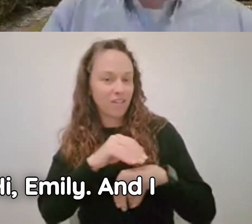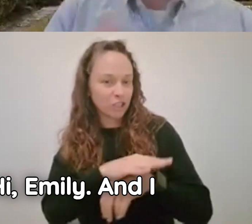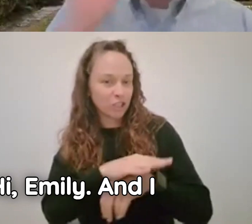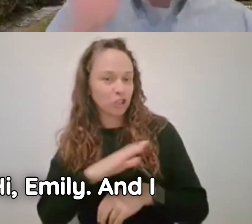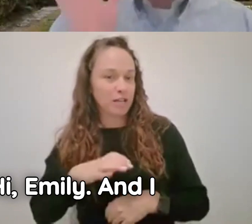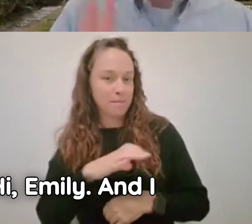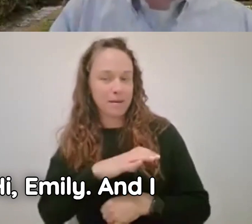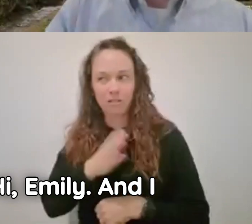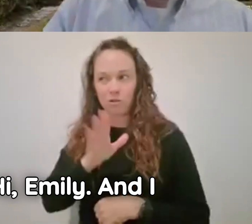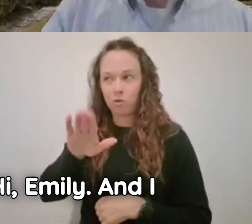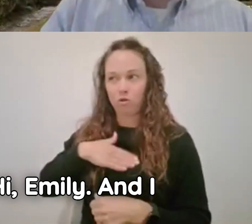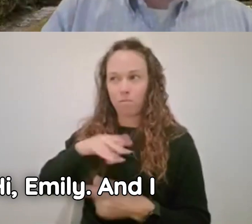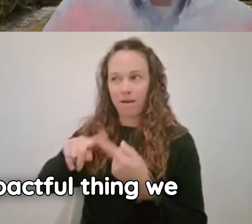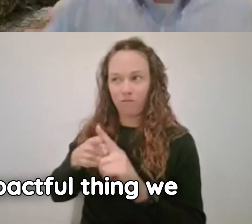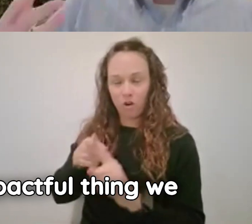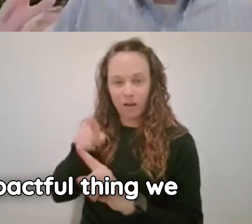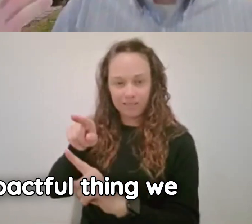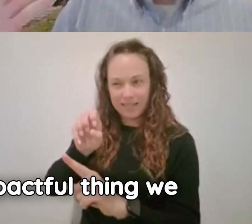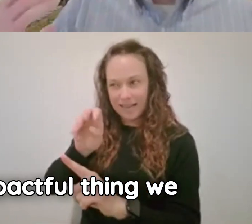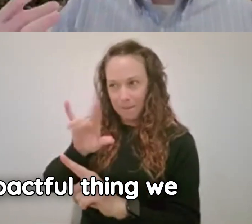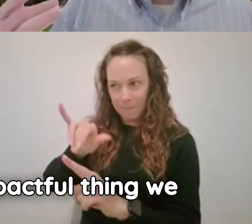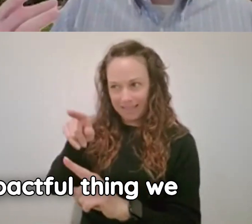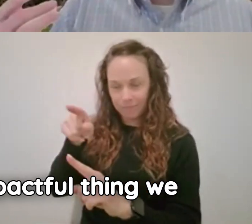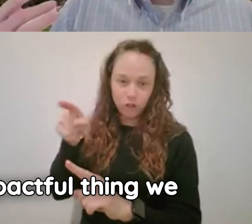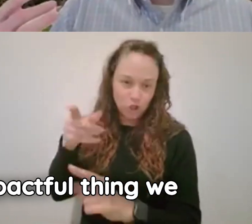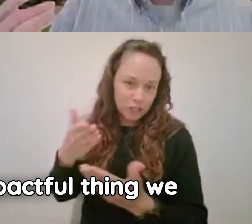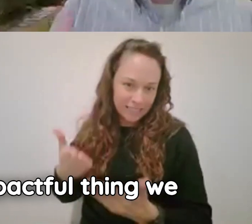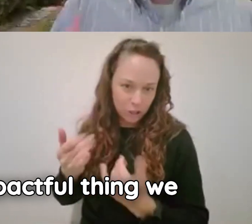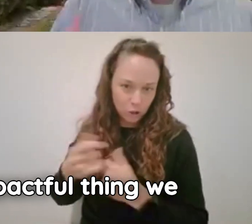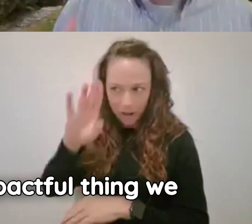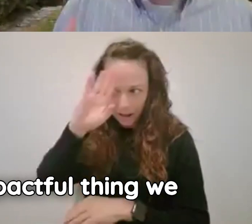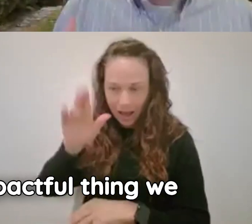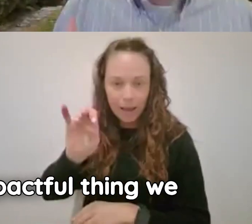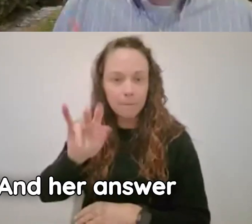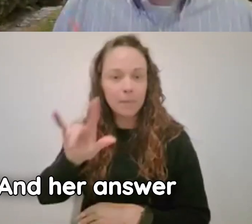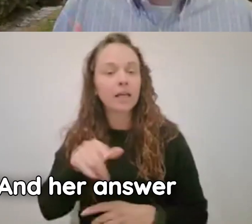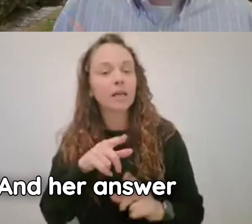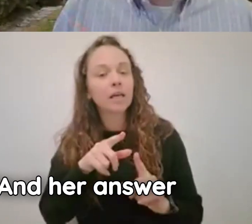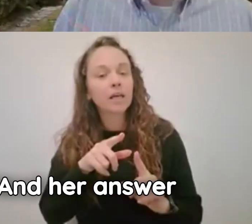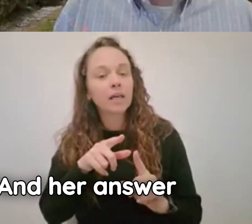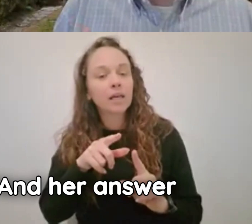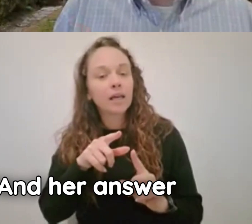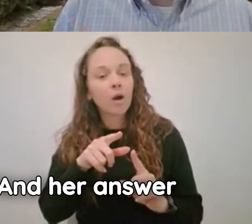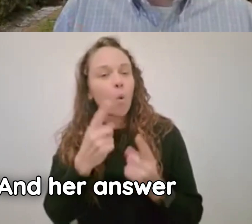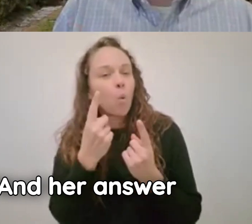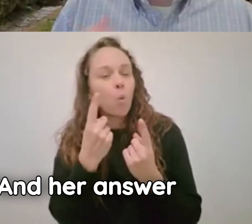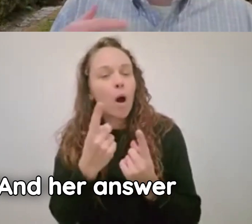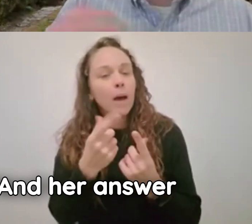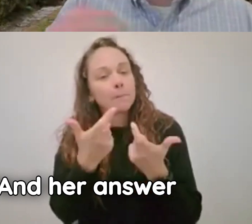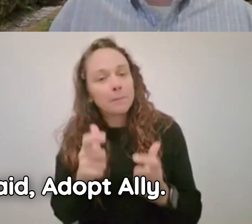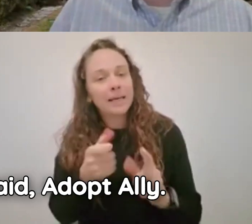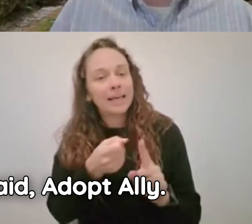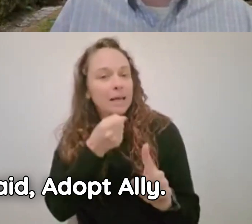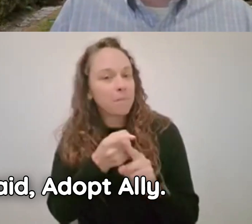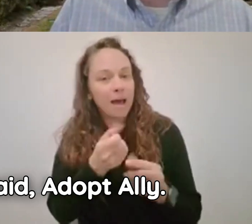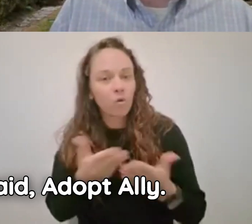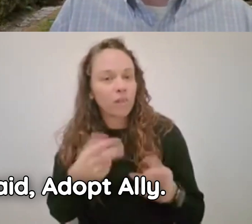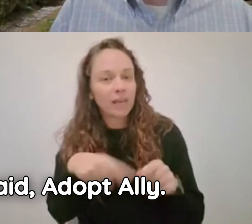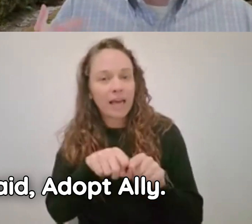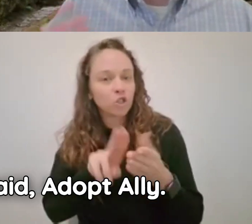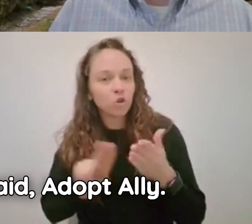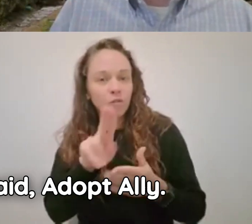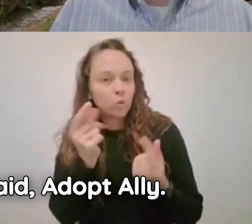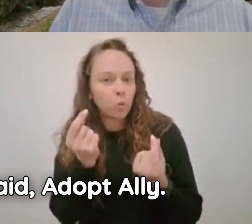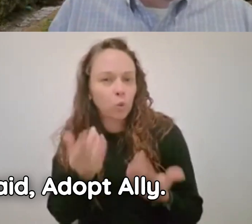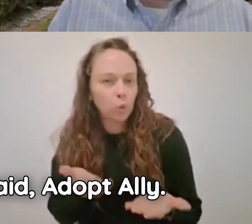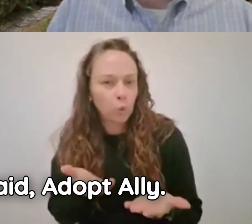of the attendees. Hi, Emily. And I said, what's the most impactful thing we could do as a university? And her answer was really simple.